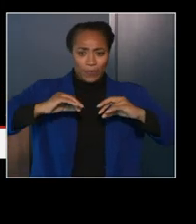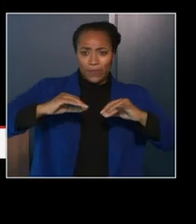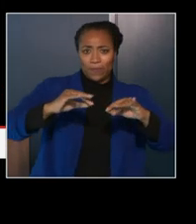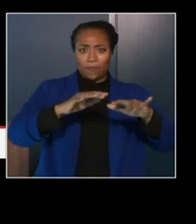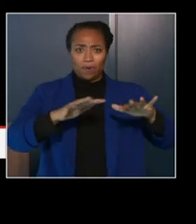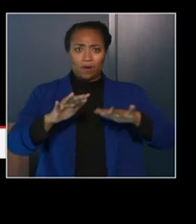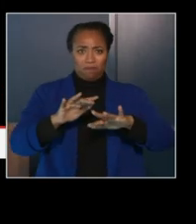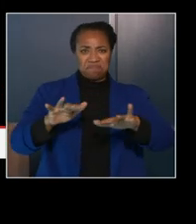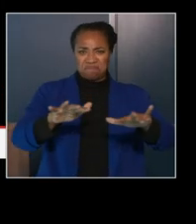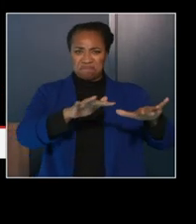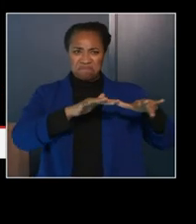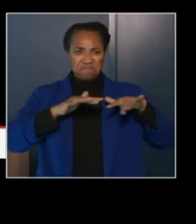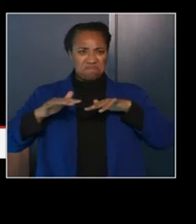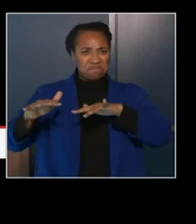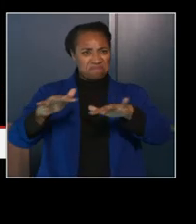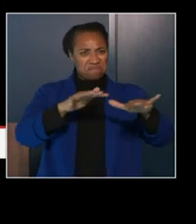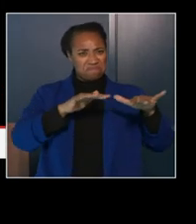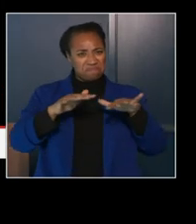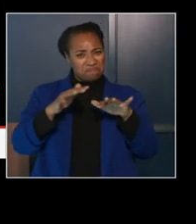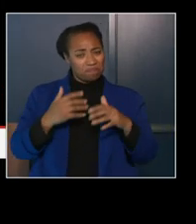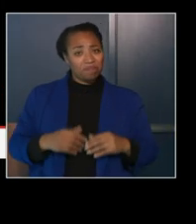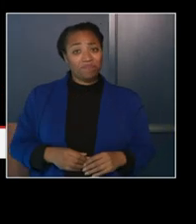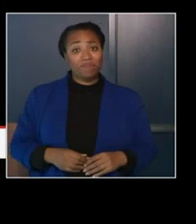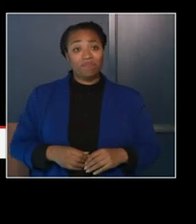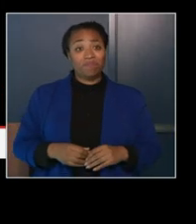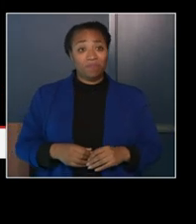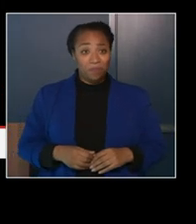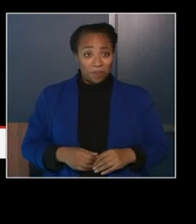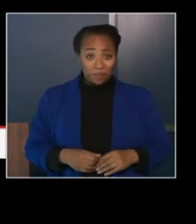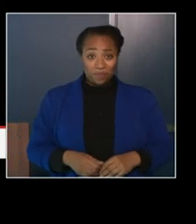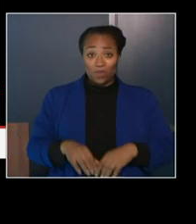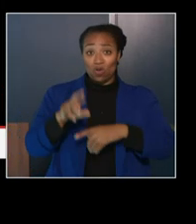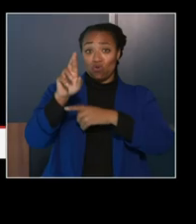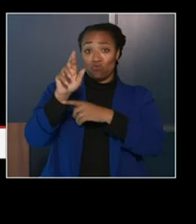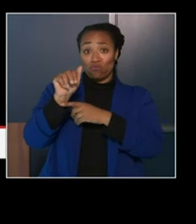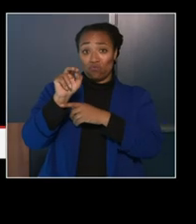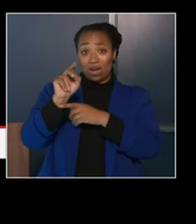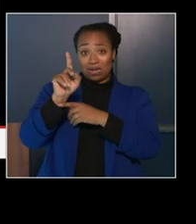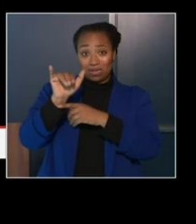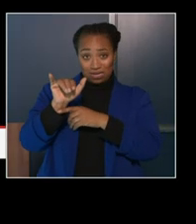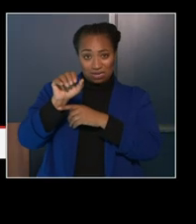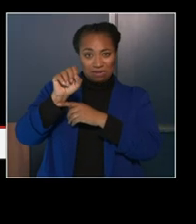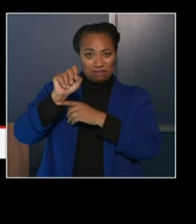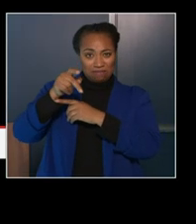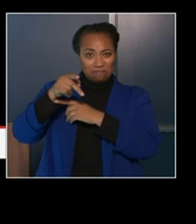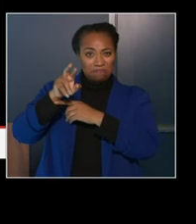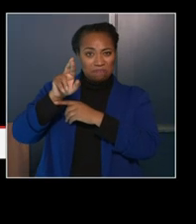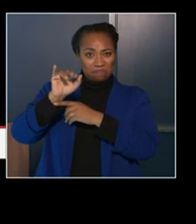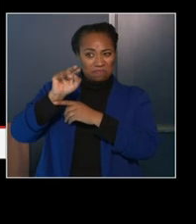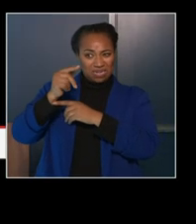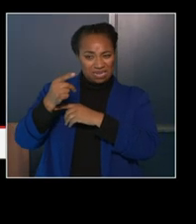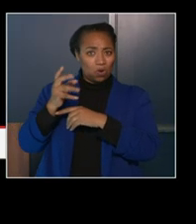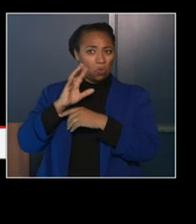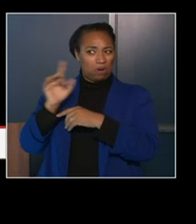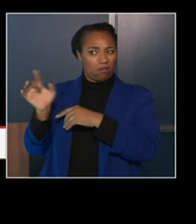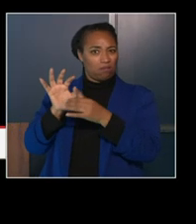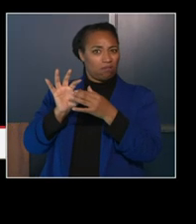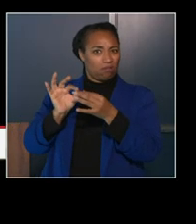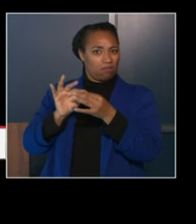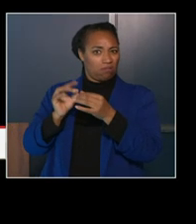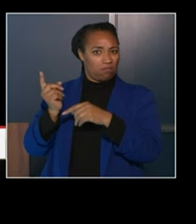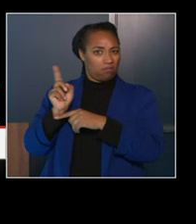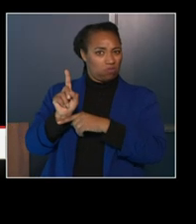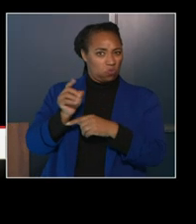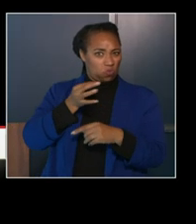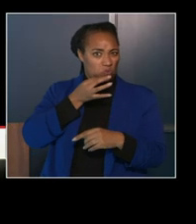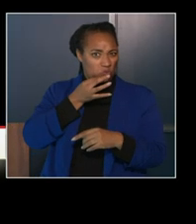General Manager Randy Clark about Metro's operations shortly. Tomorrow, Monday, January